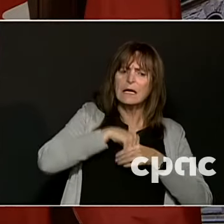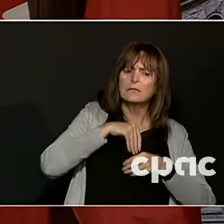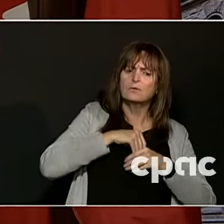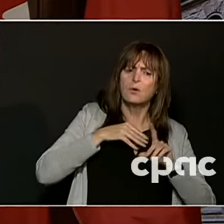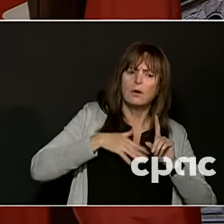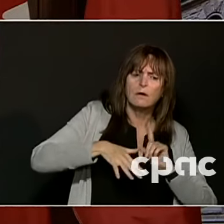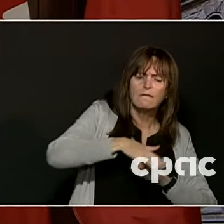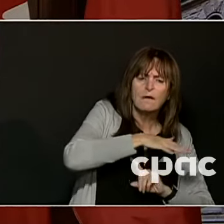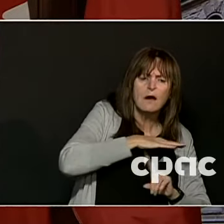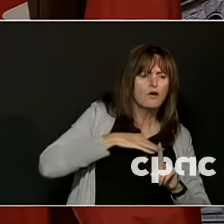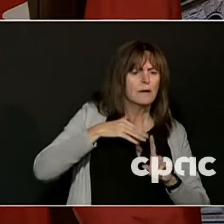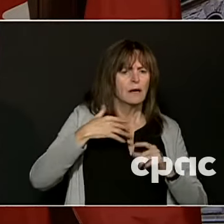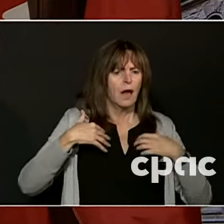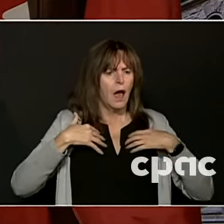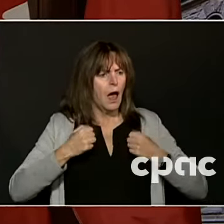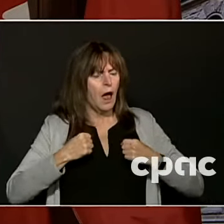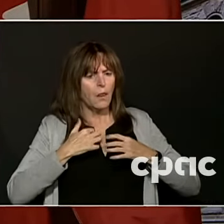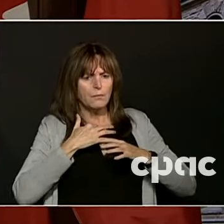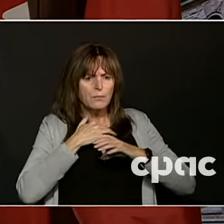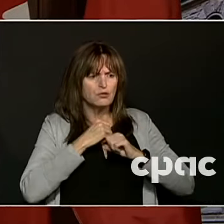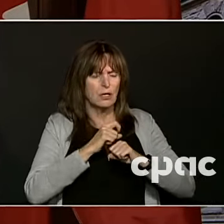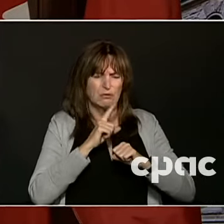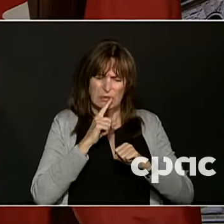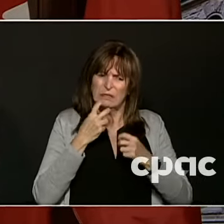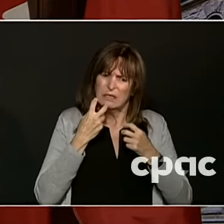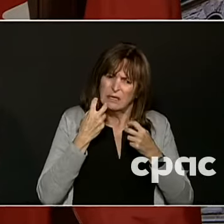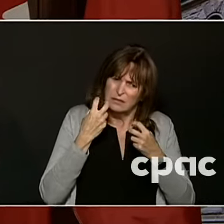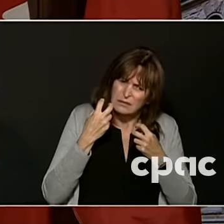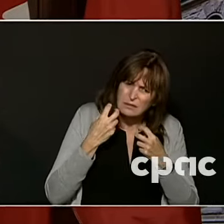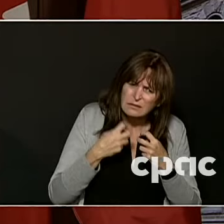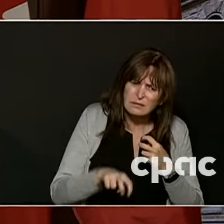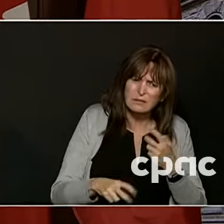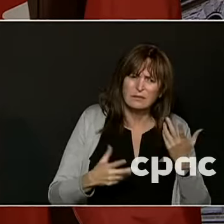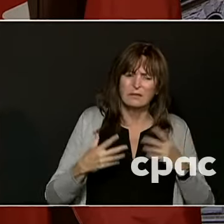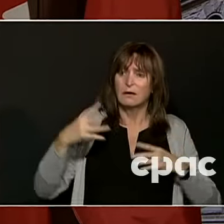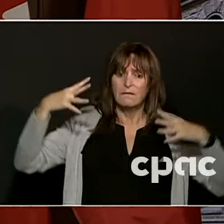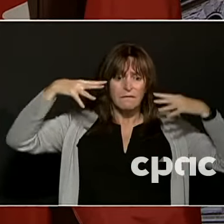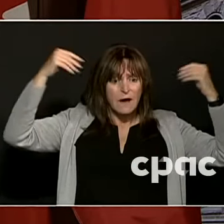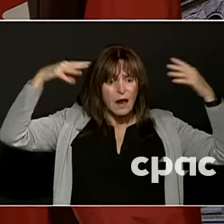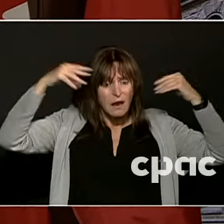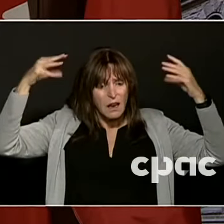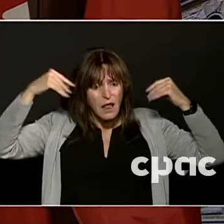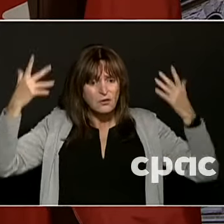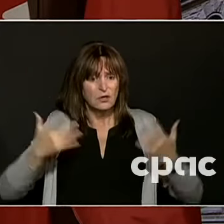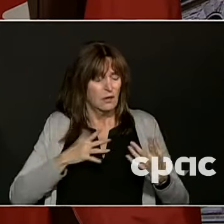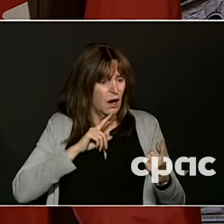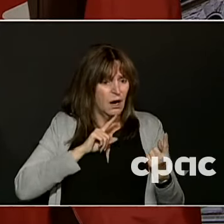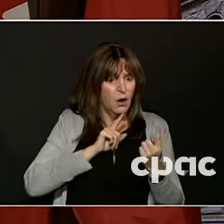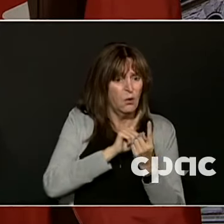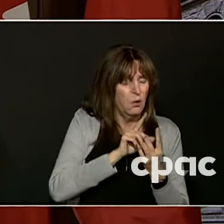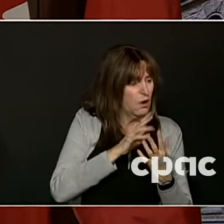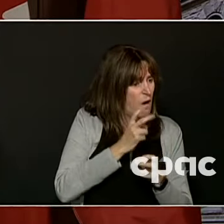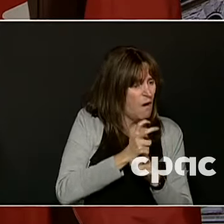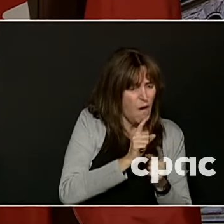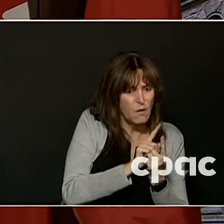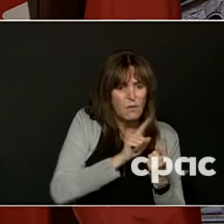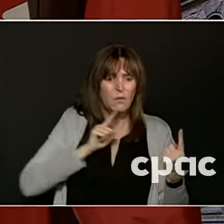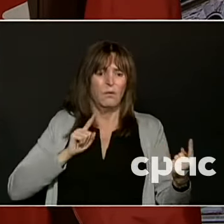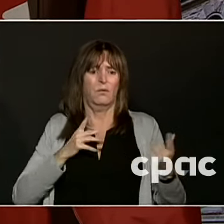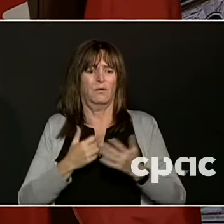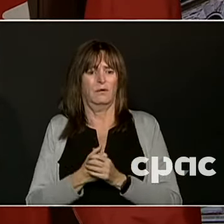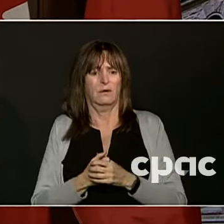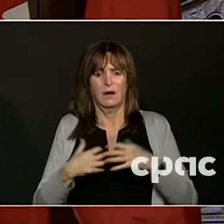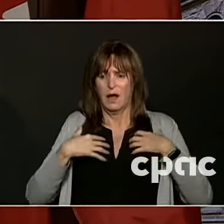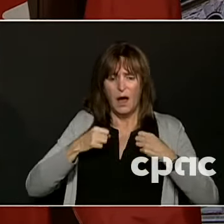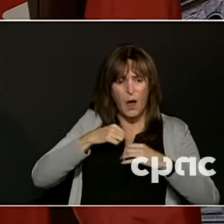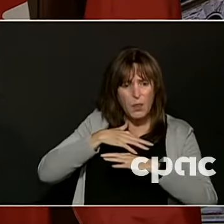there's limited ventilation, where there's close contact, where it's difficult to maintain health protection, really do account for